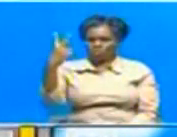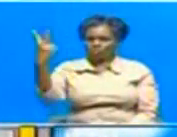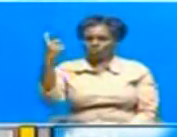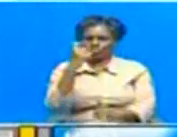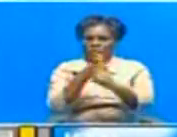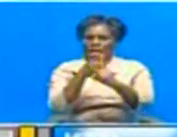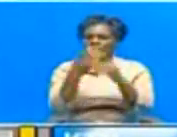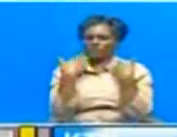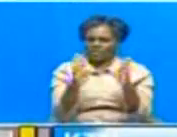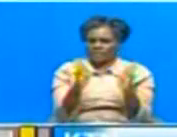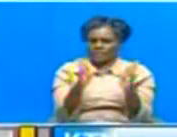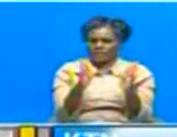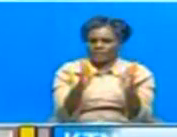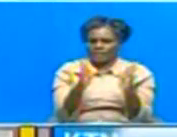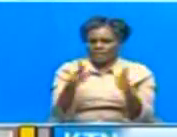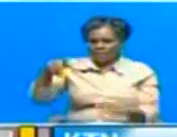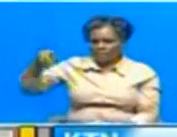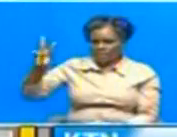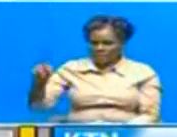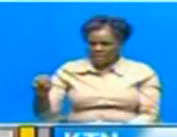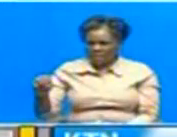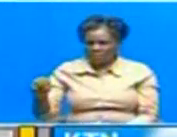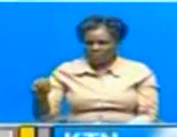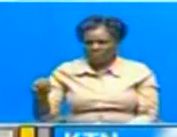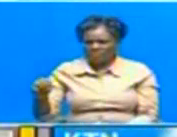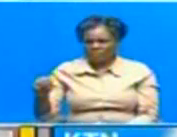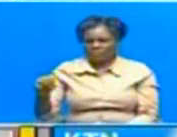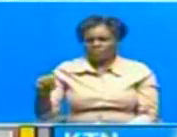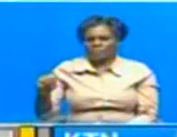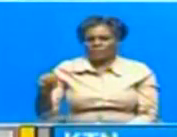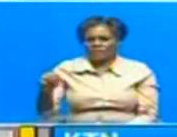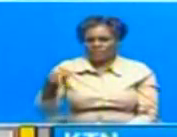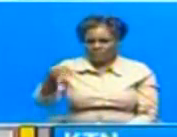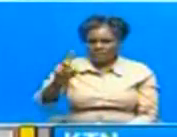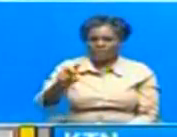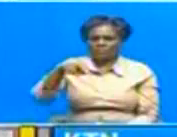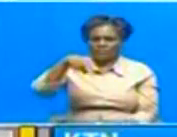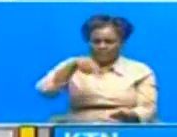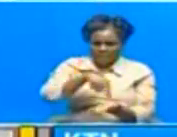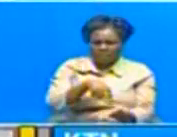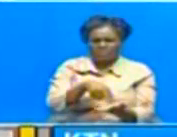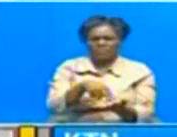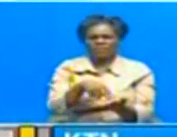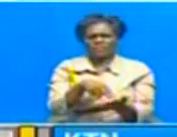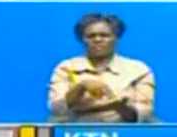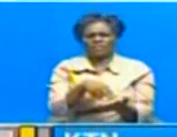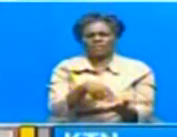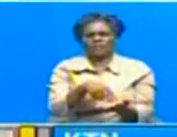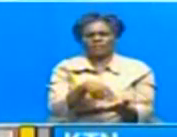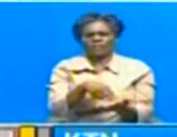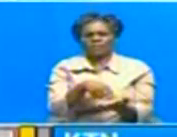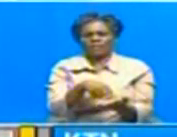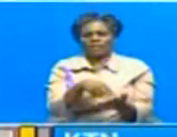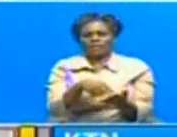requirement. Somaye, of course, was not bad. He ran subsequently against